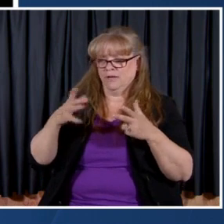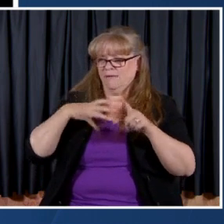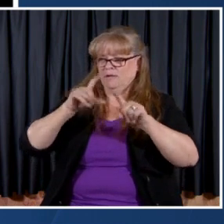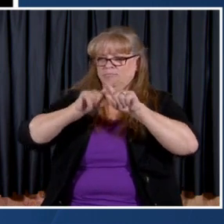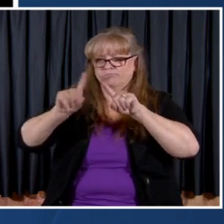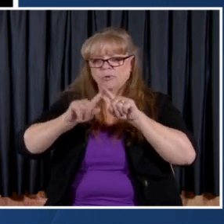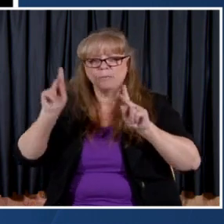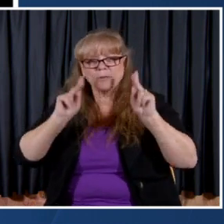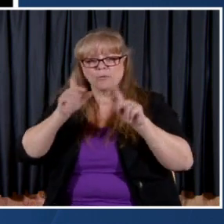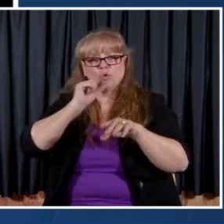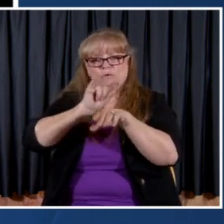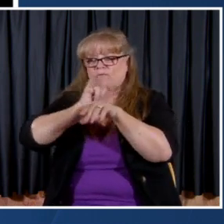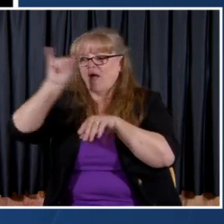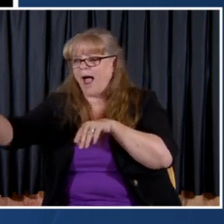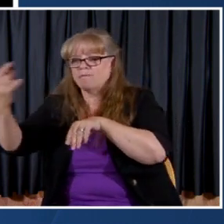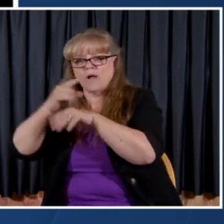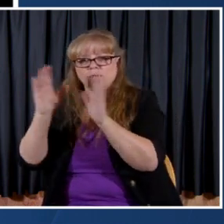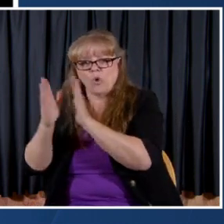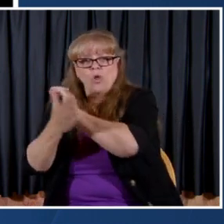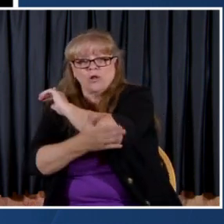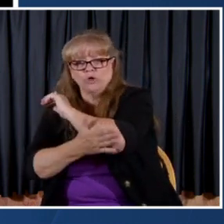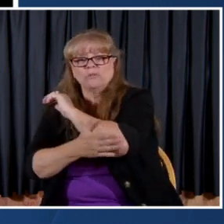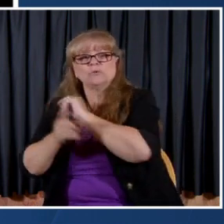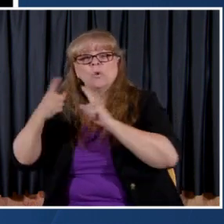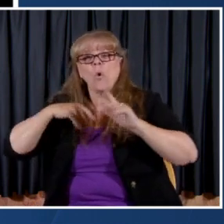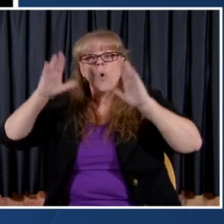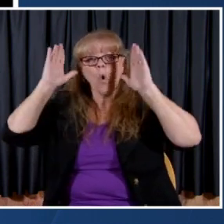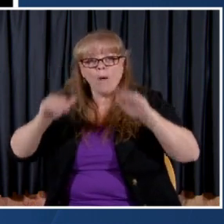smaller regional airports.